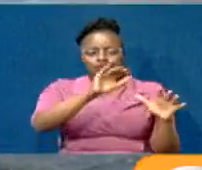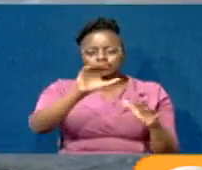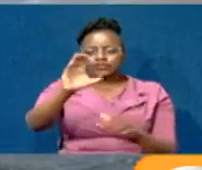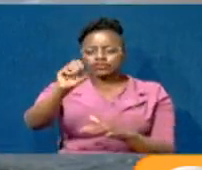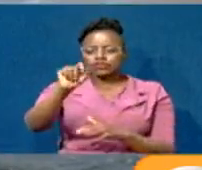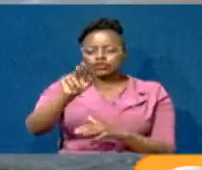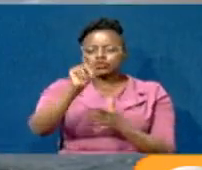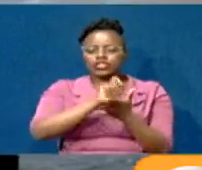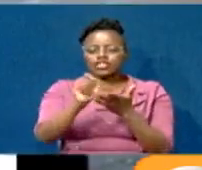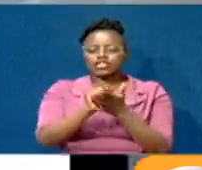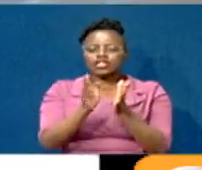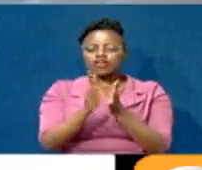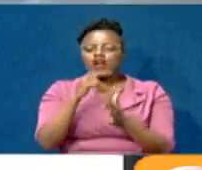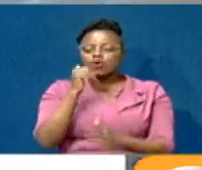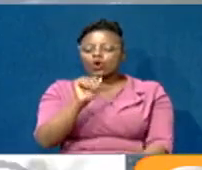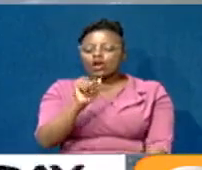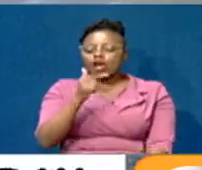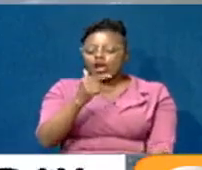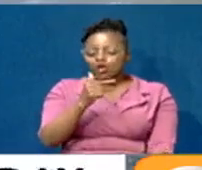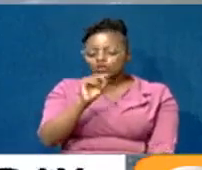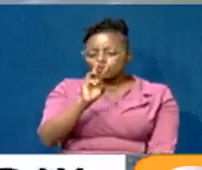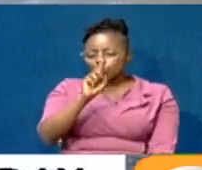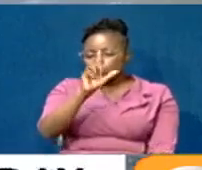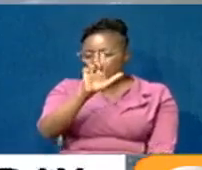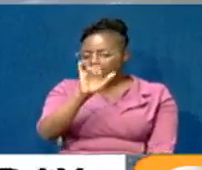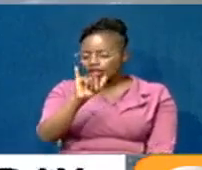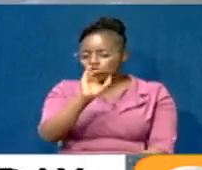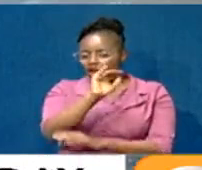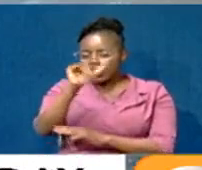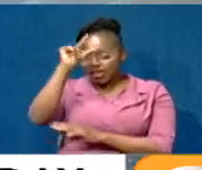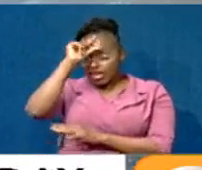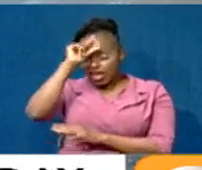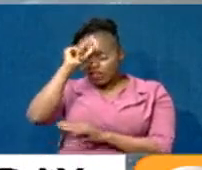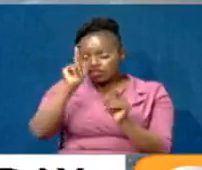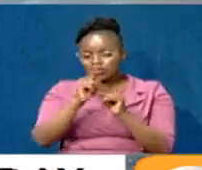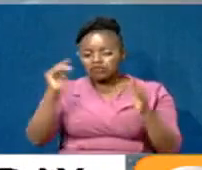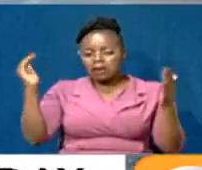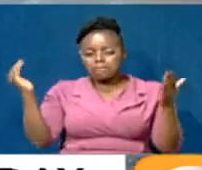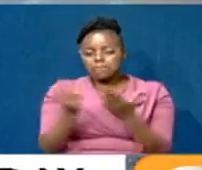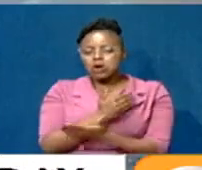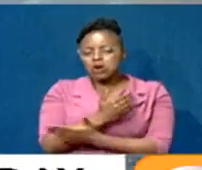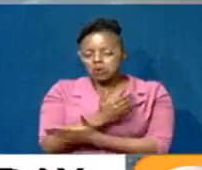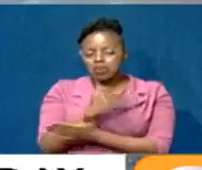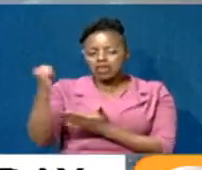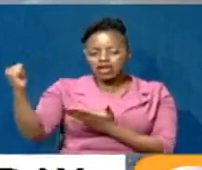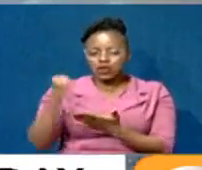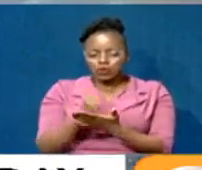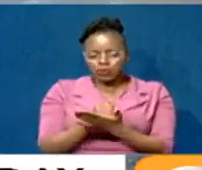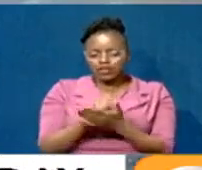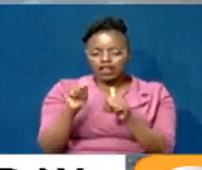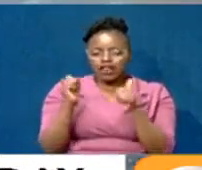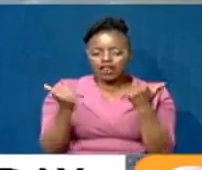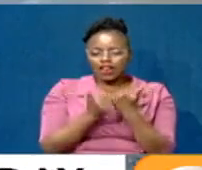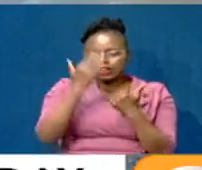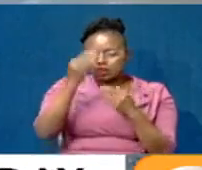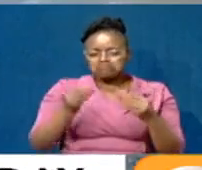Lakoto Secretary General Francis Atwoli is now asking the government to scrap the recruitment agencies in order